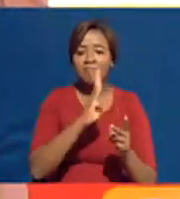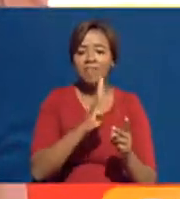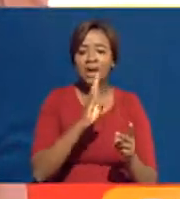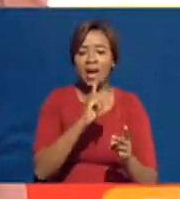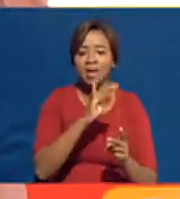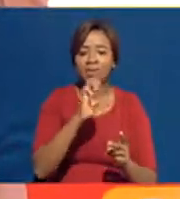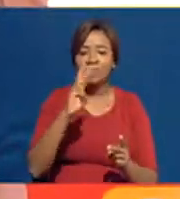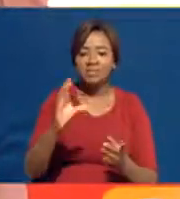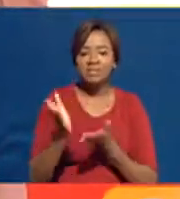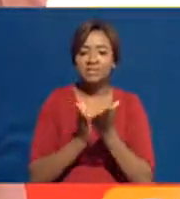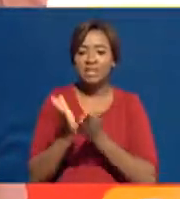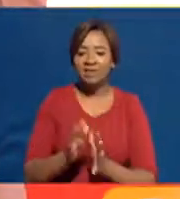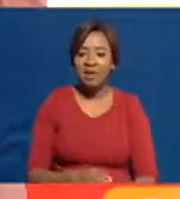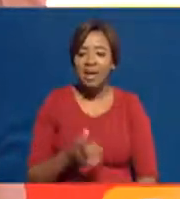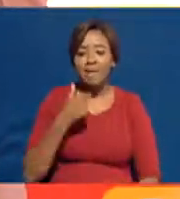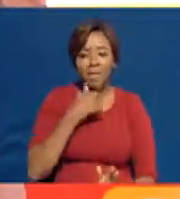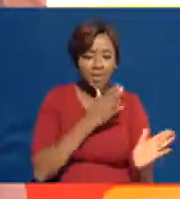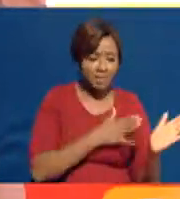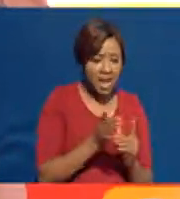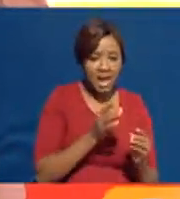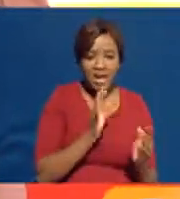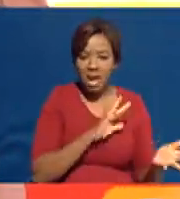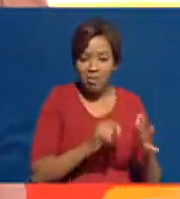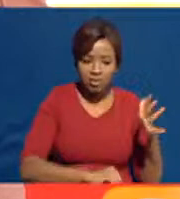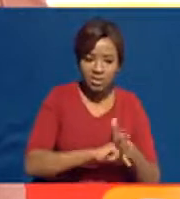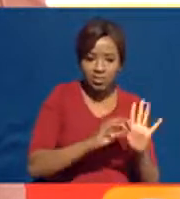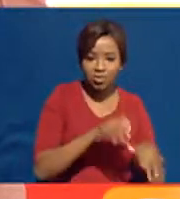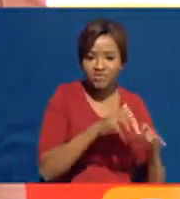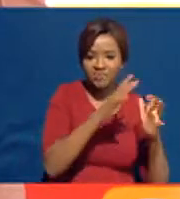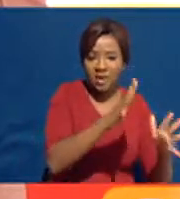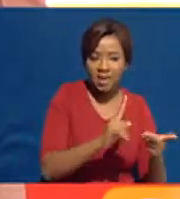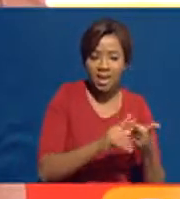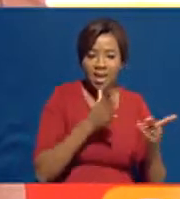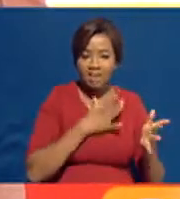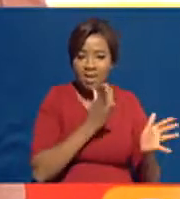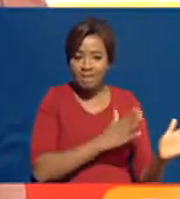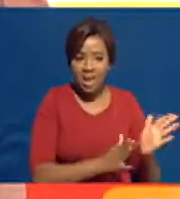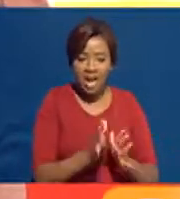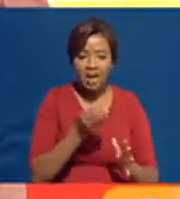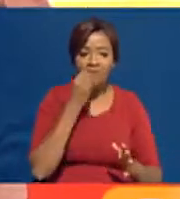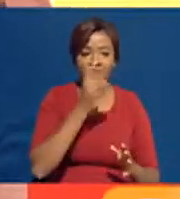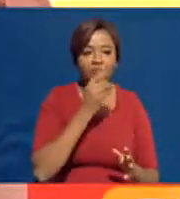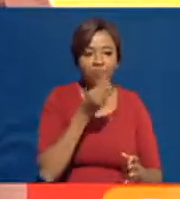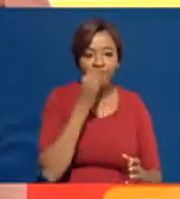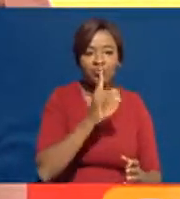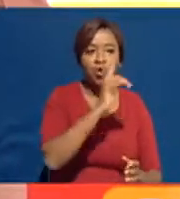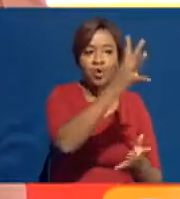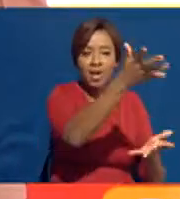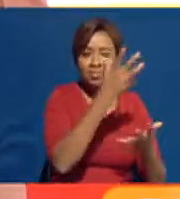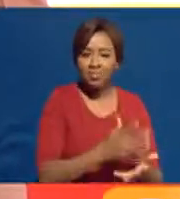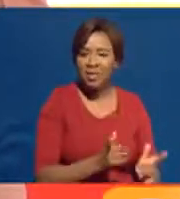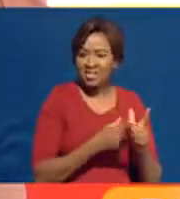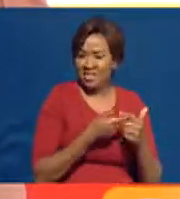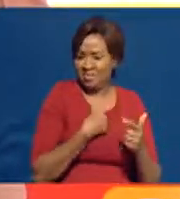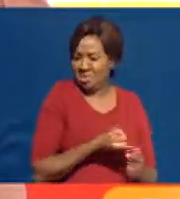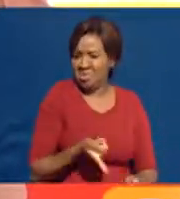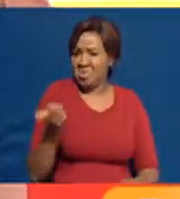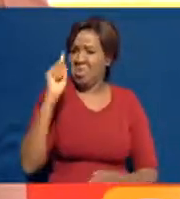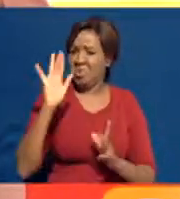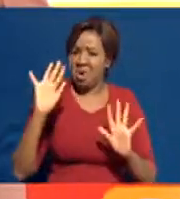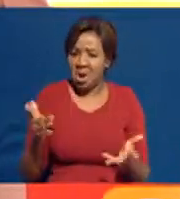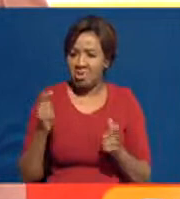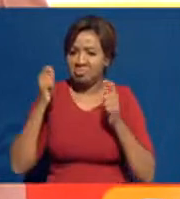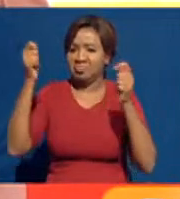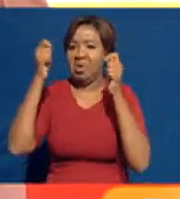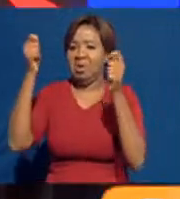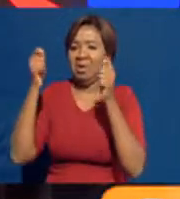mbolea na wakulima, napanga importation ya chakula ndio tupunguze gharama ya chakula. Sasa mimi nitapata nafasi wapi ya kwenda kupambana na mambo